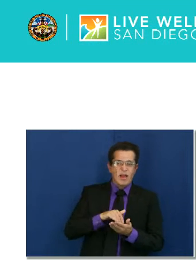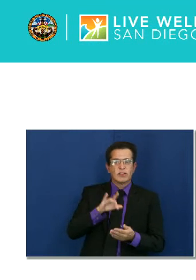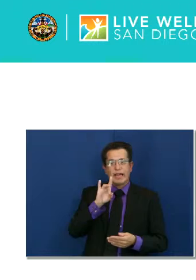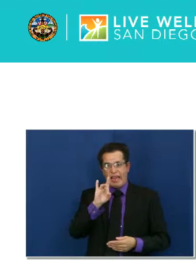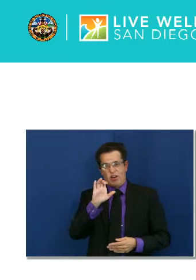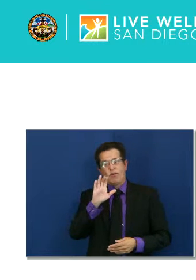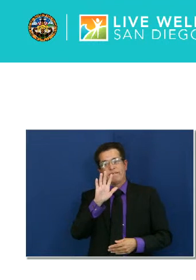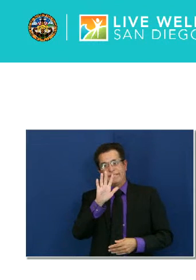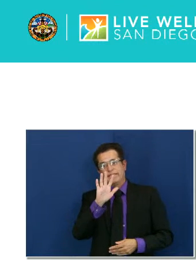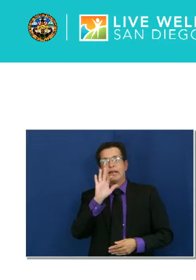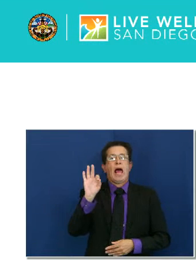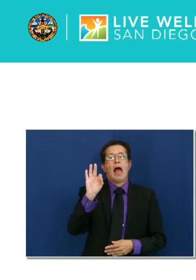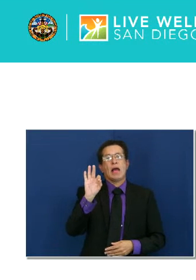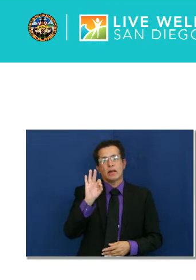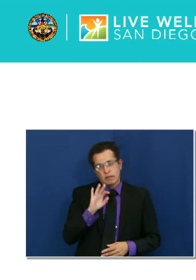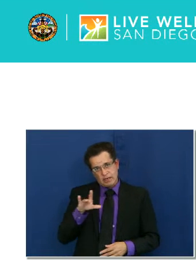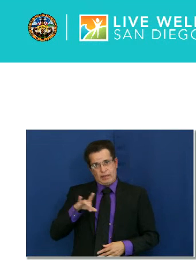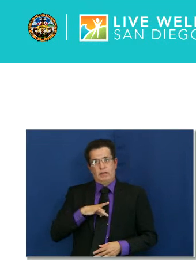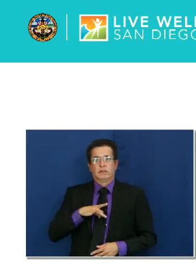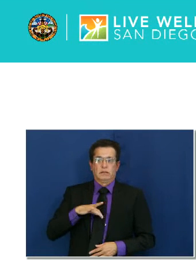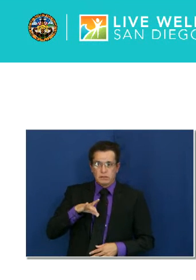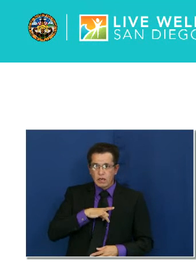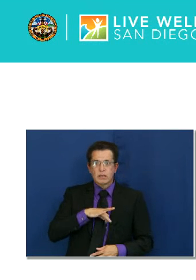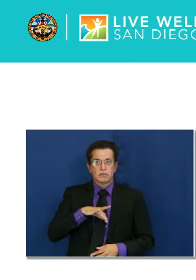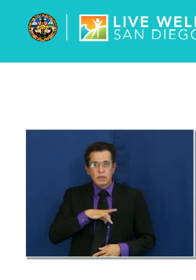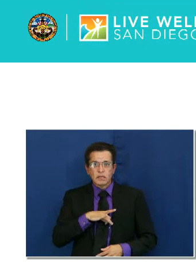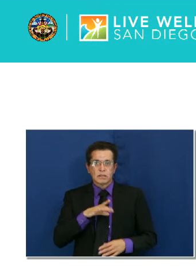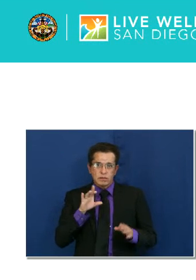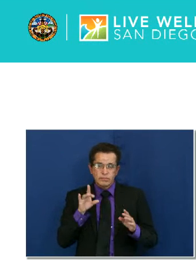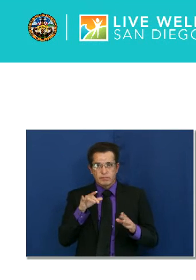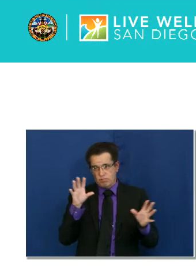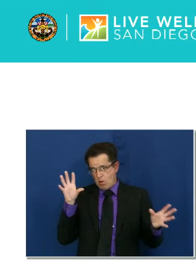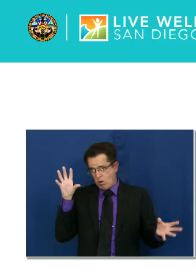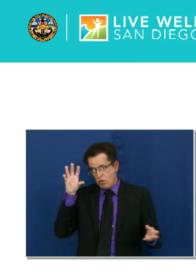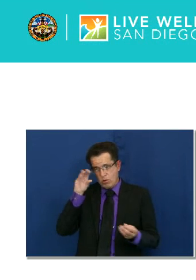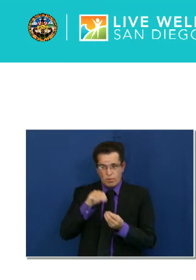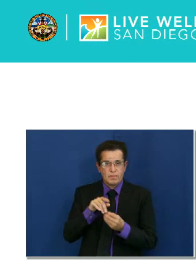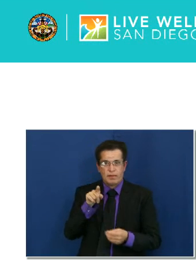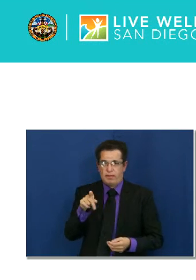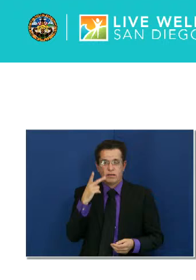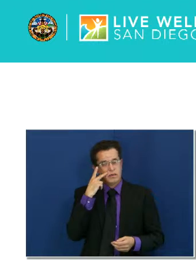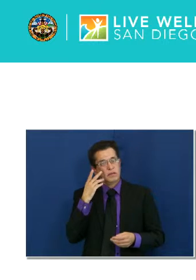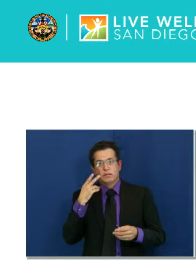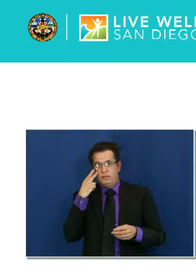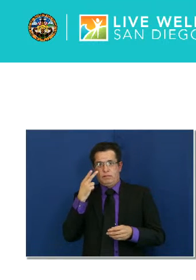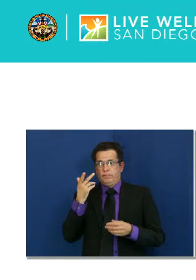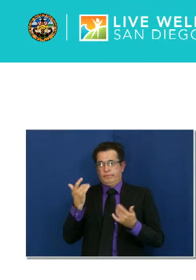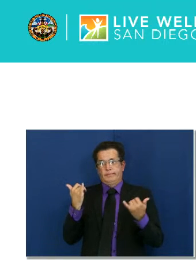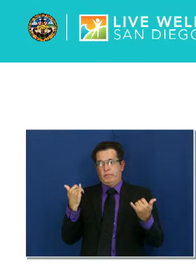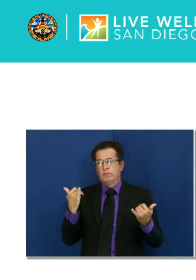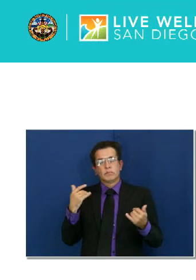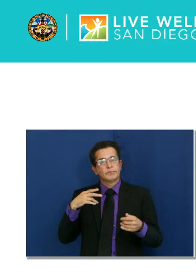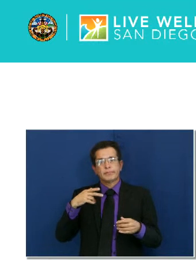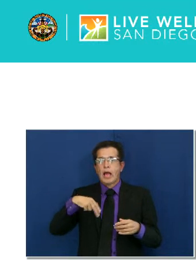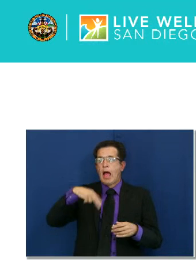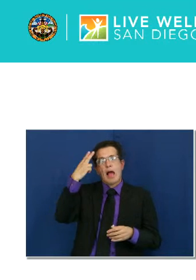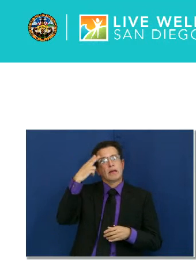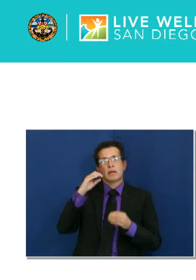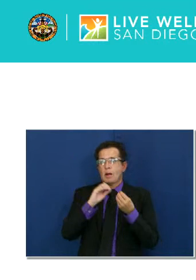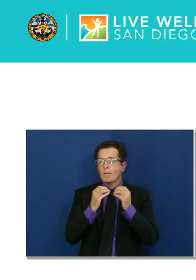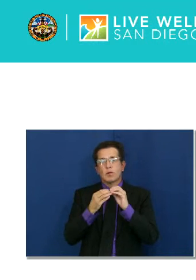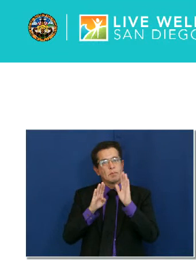1,859 cases. So as we look at the numbers, we can see that we have reached a significant crossroad, and we